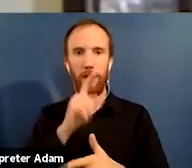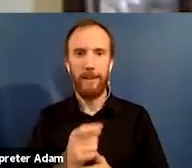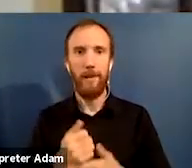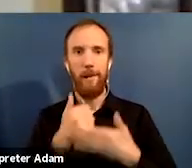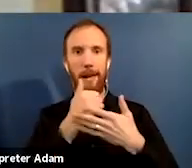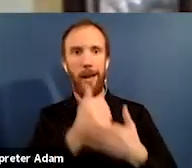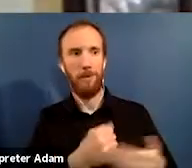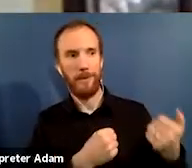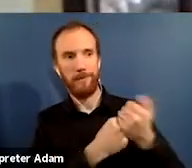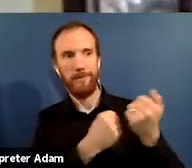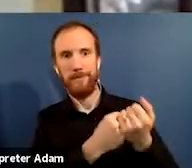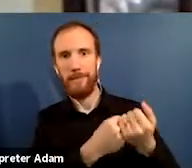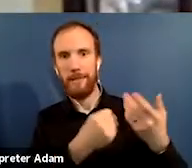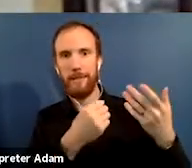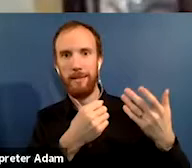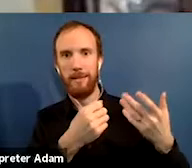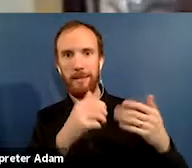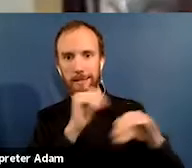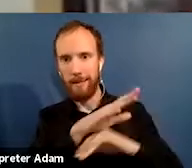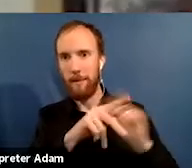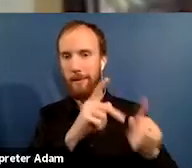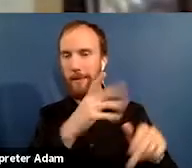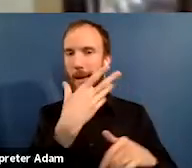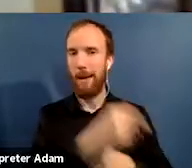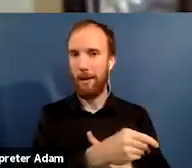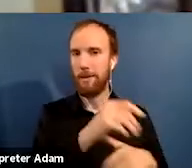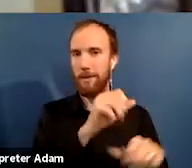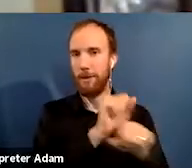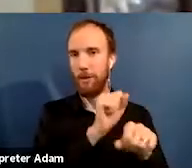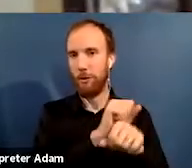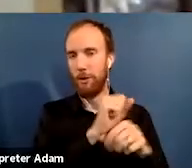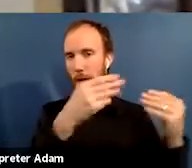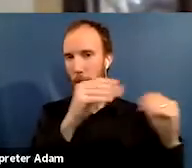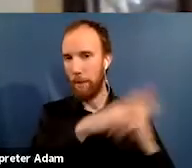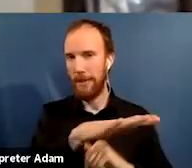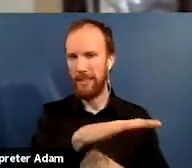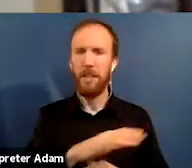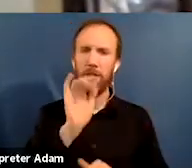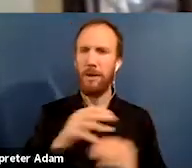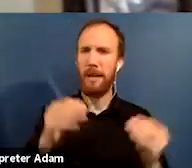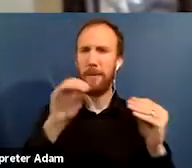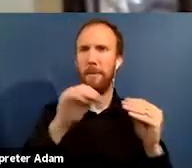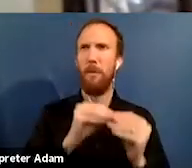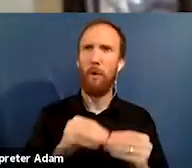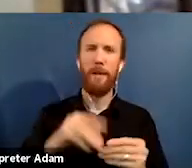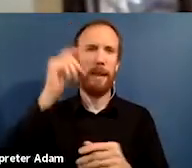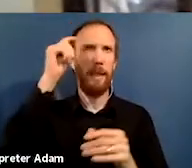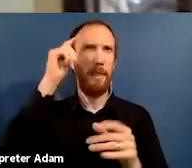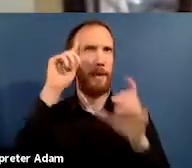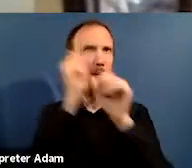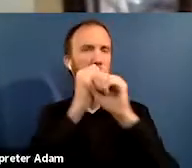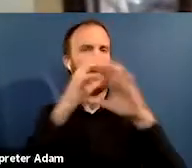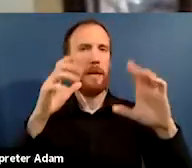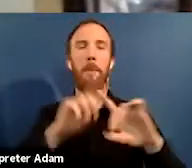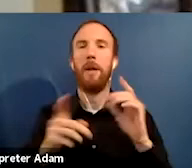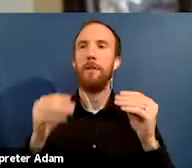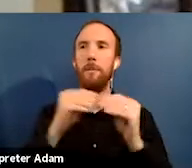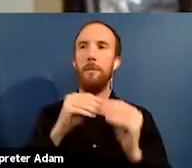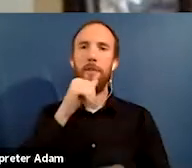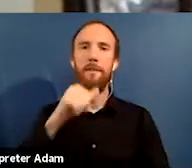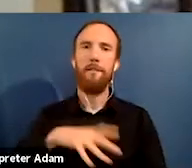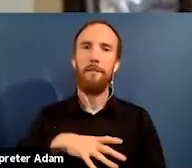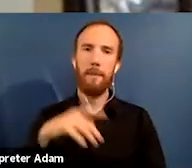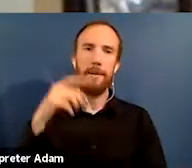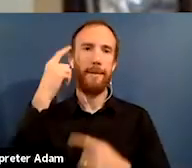of bring this back down to earth, sort of like, away from theory land. So it's really sort of feminist thinking that has allowed us to atomize the ways